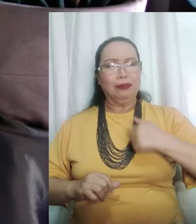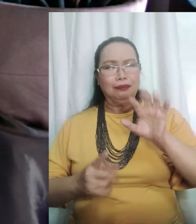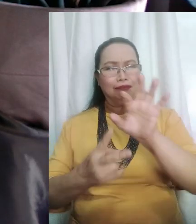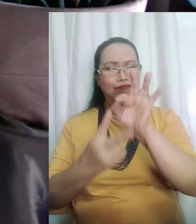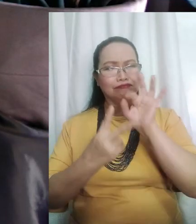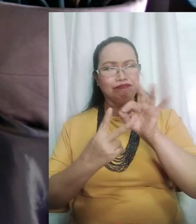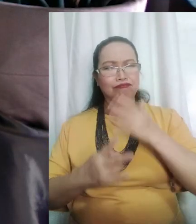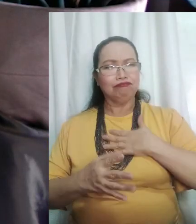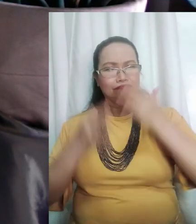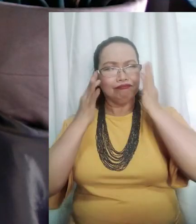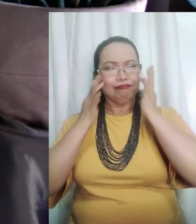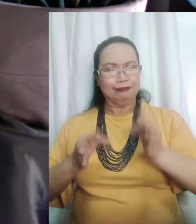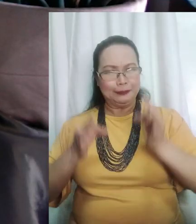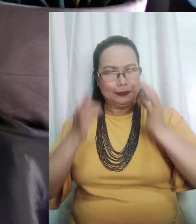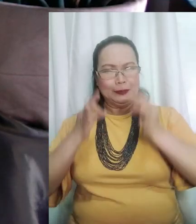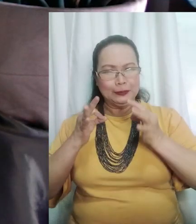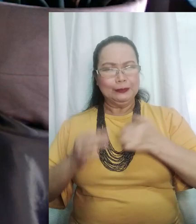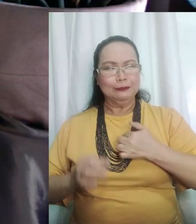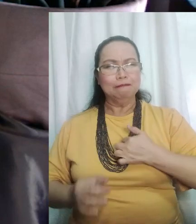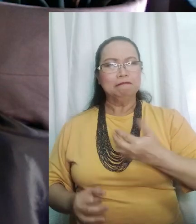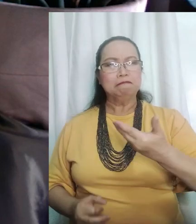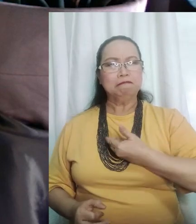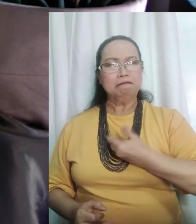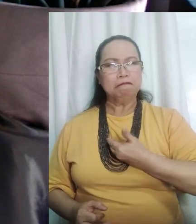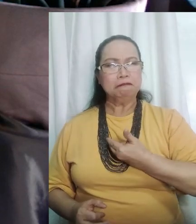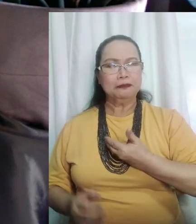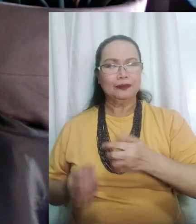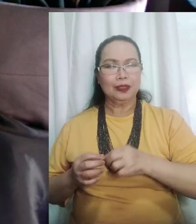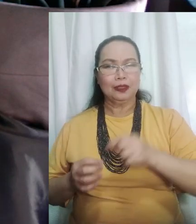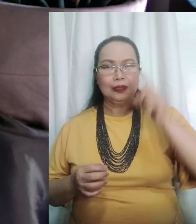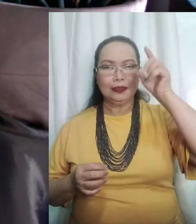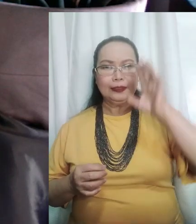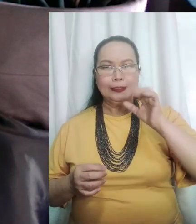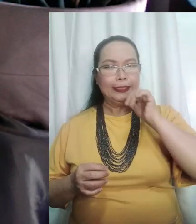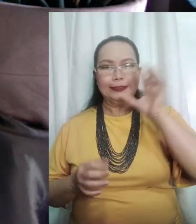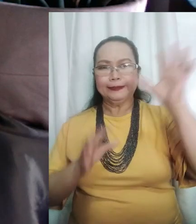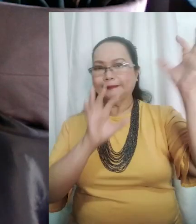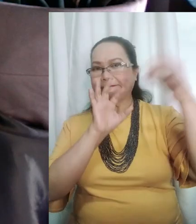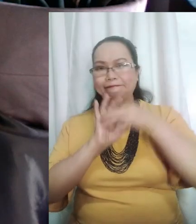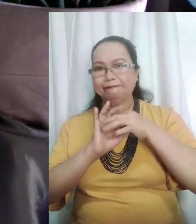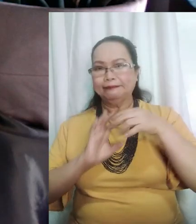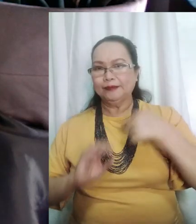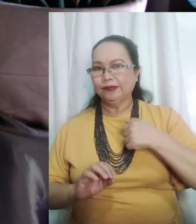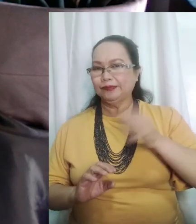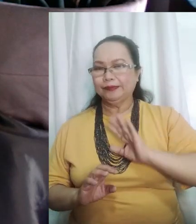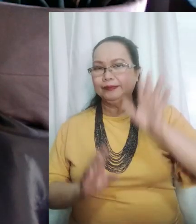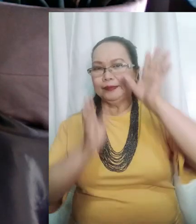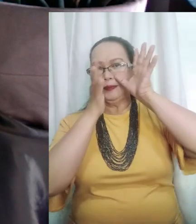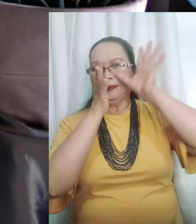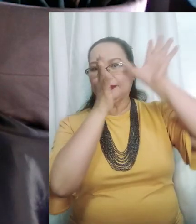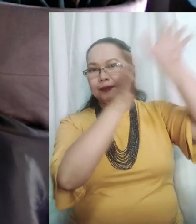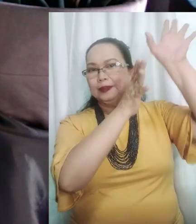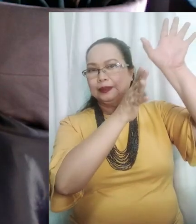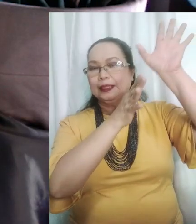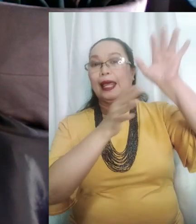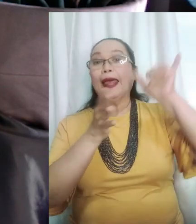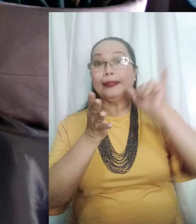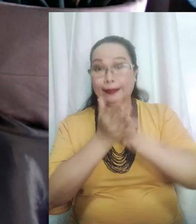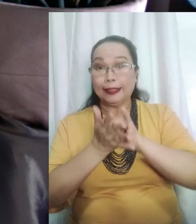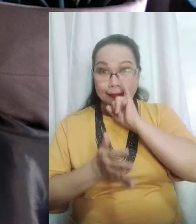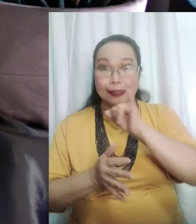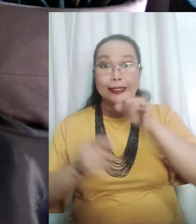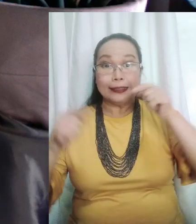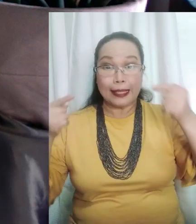whatever, however you want to live it. God is not a part of the equation of life. That's what